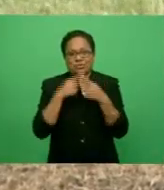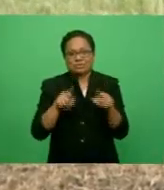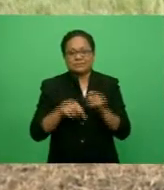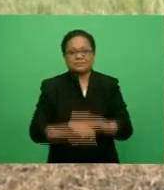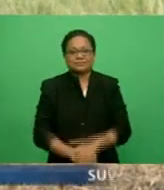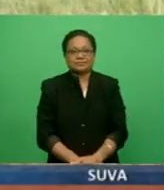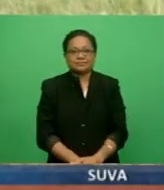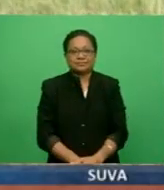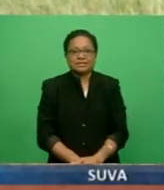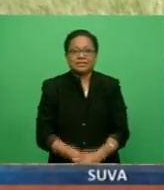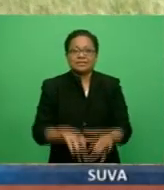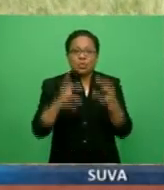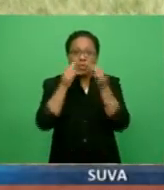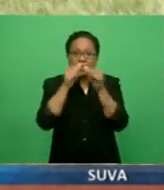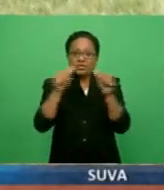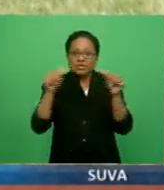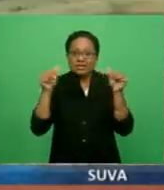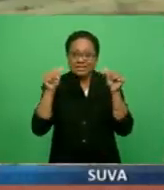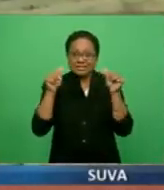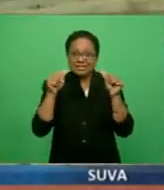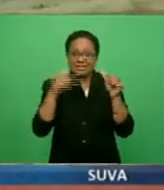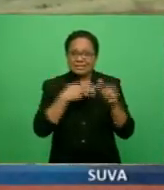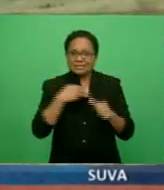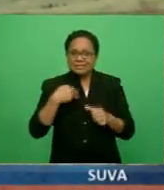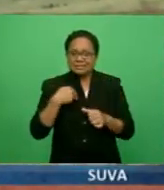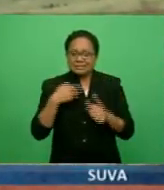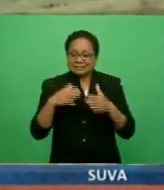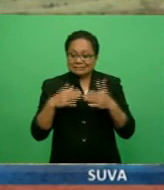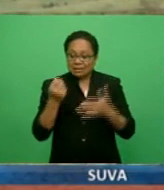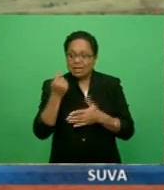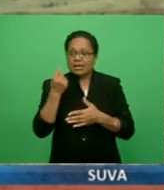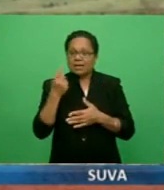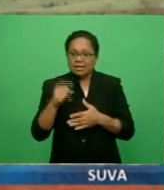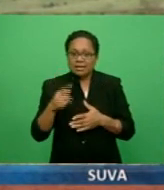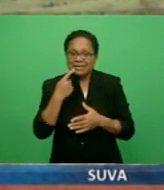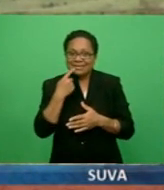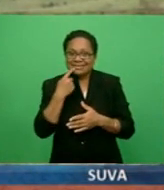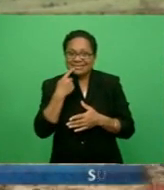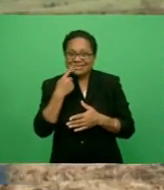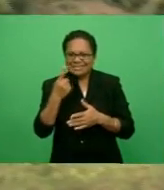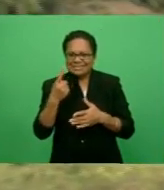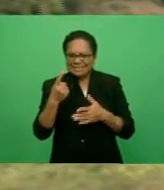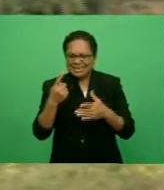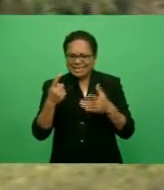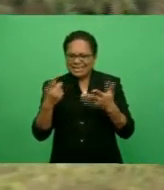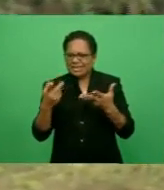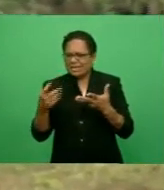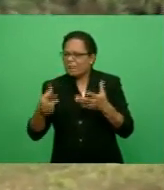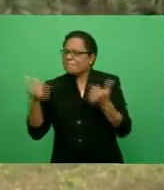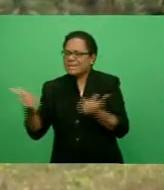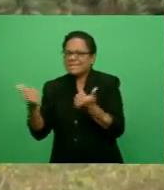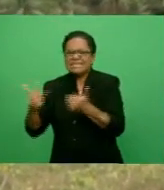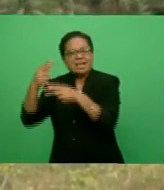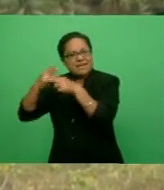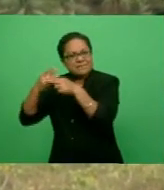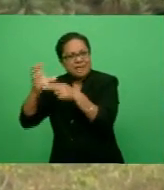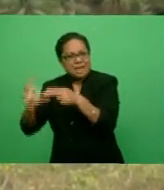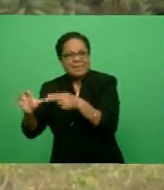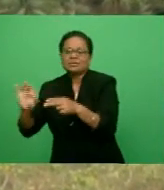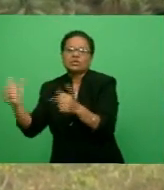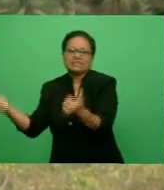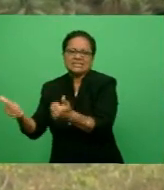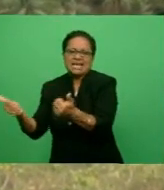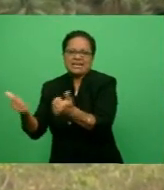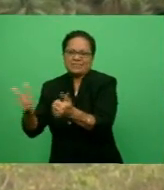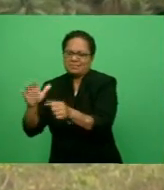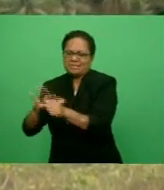The agriculture sector is only realising 20% of its potential as farmers are failing to produce due to certain factors.